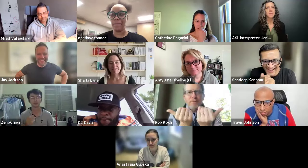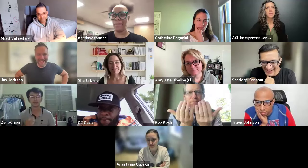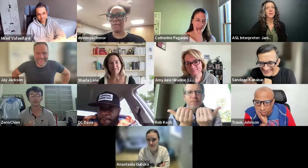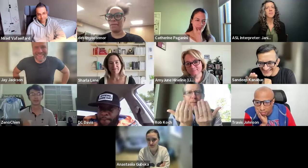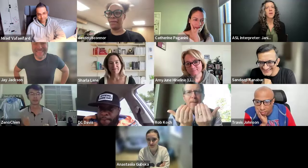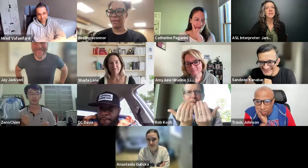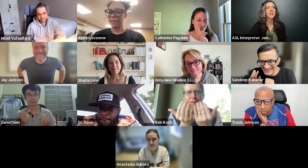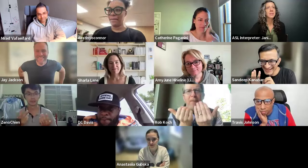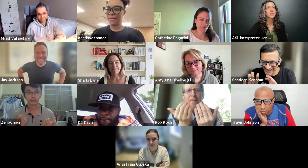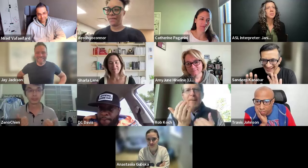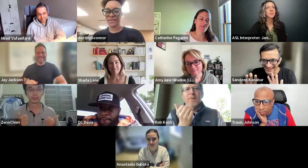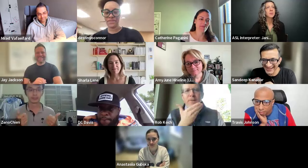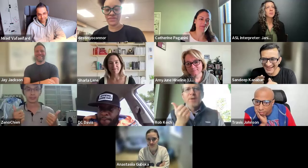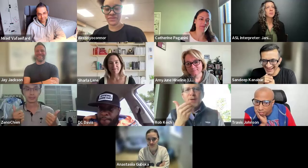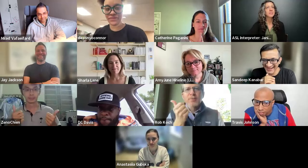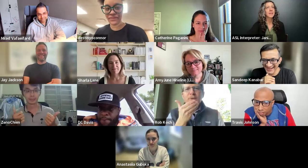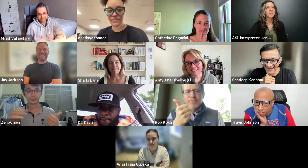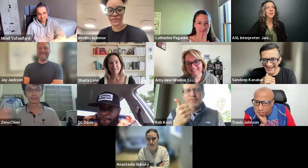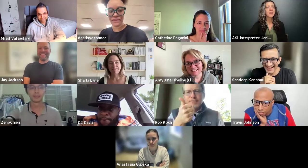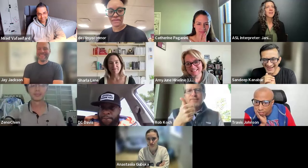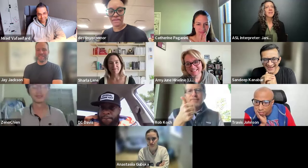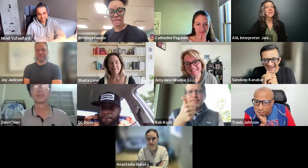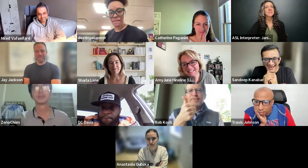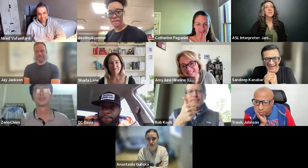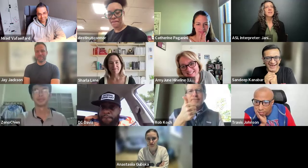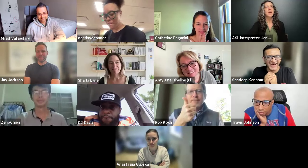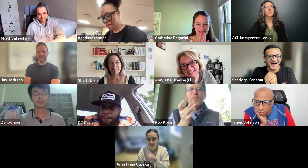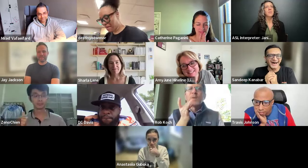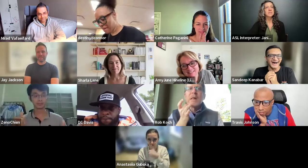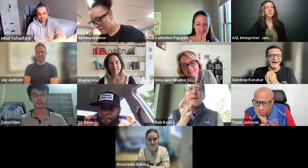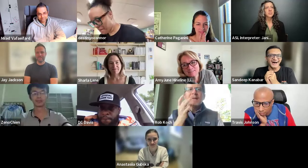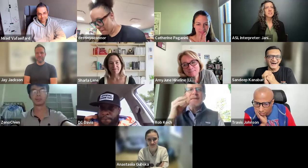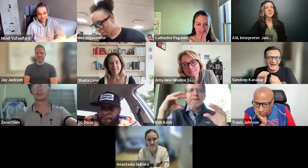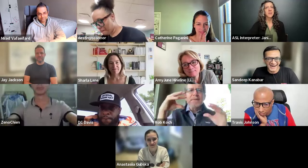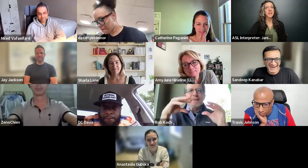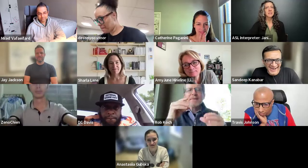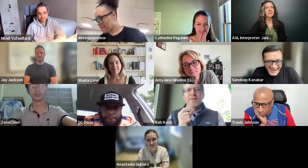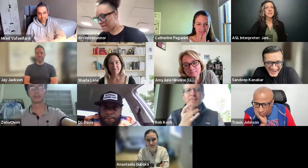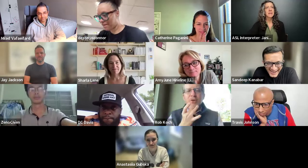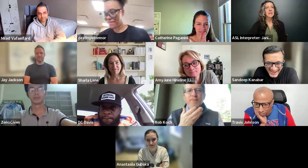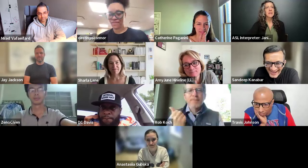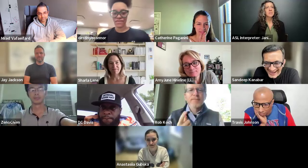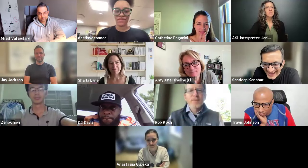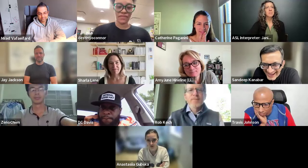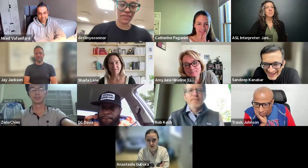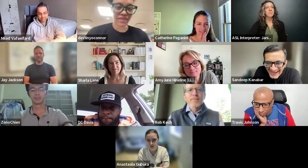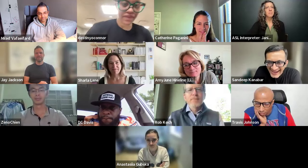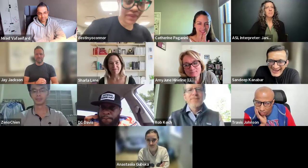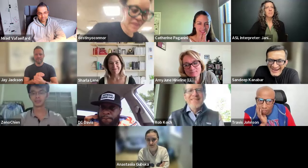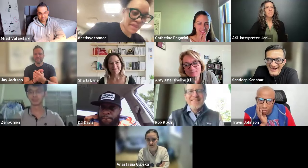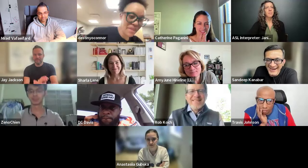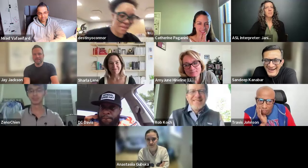Yeah, much better. And Rob saying, now, can you just come a little closer to the camera? So we want to see your chest and your hands.